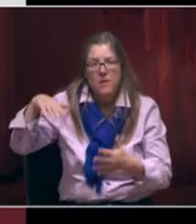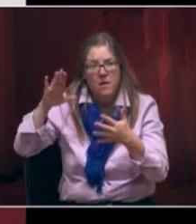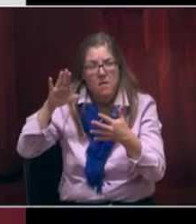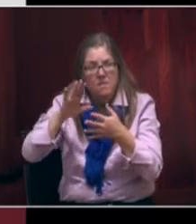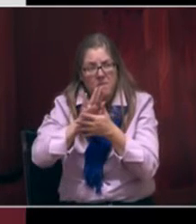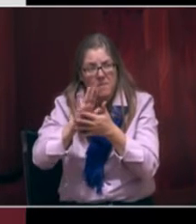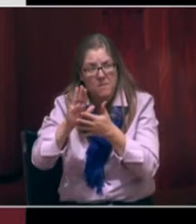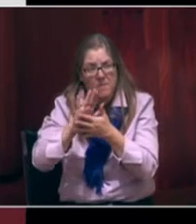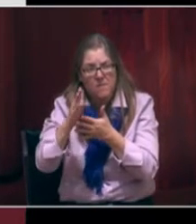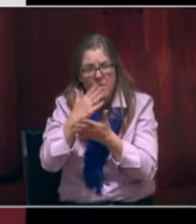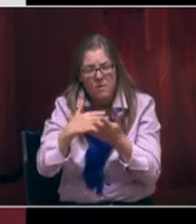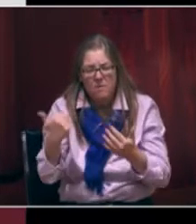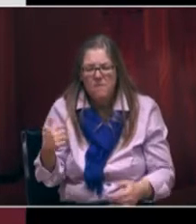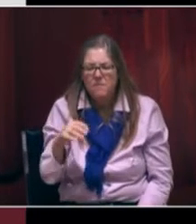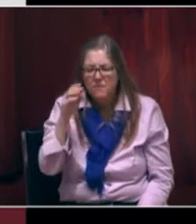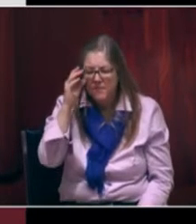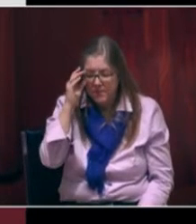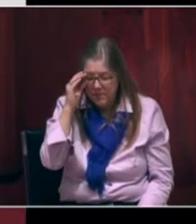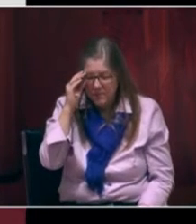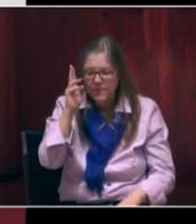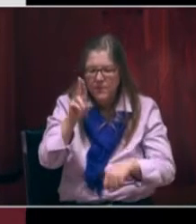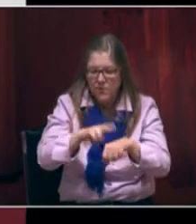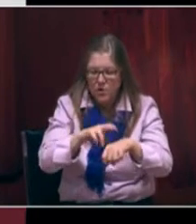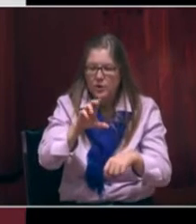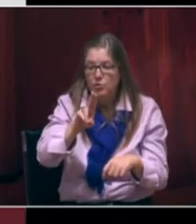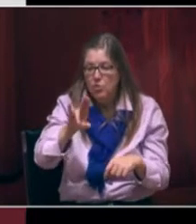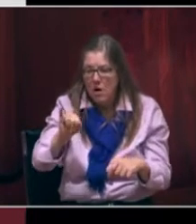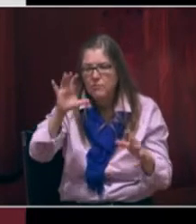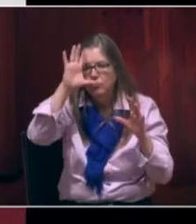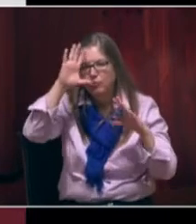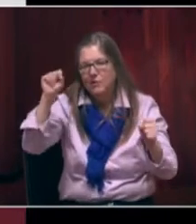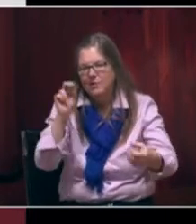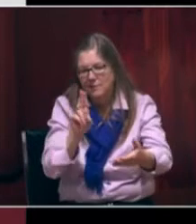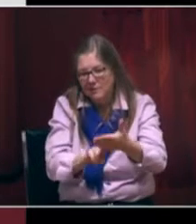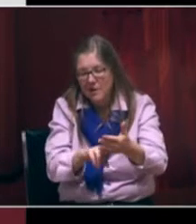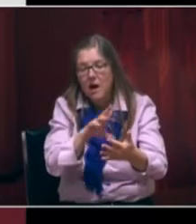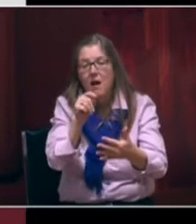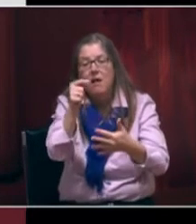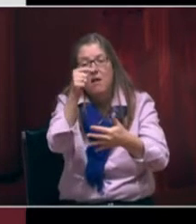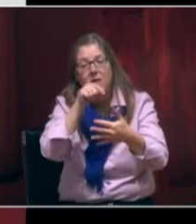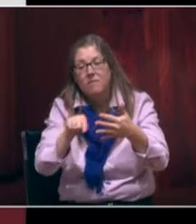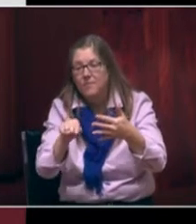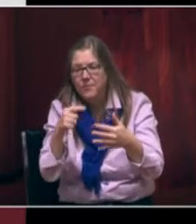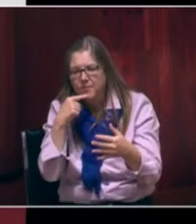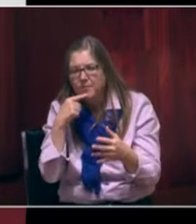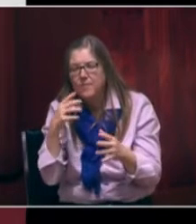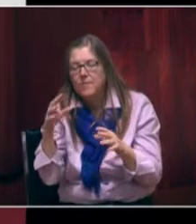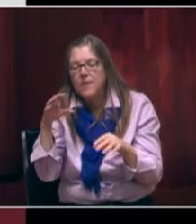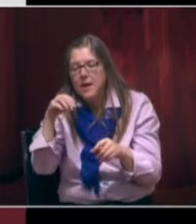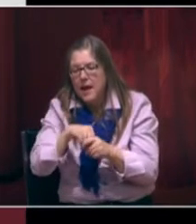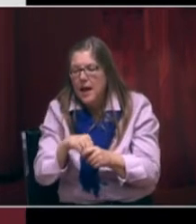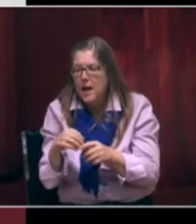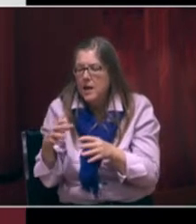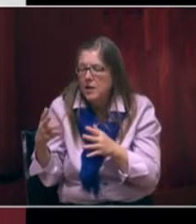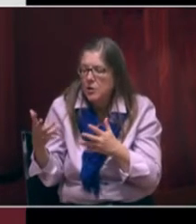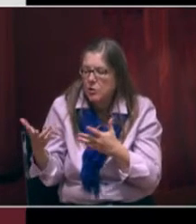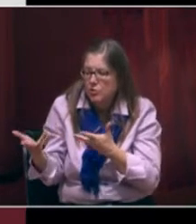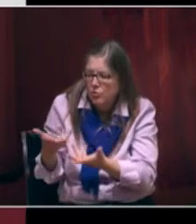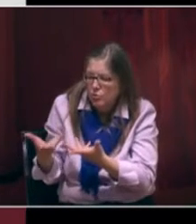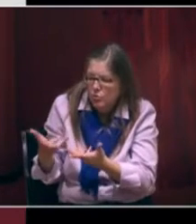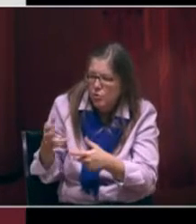Of course, the executive order established the CUI program, and then a sub-bullet is, it says, in consultation with affected agencies. Now, what does